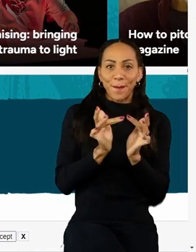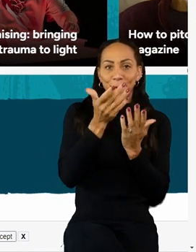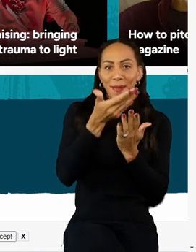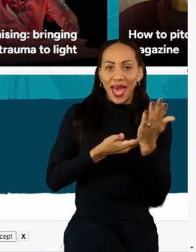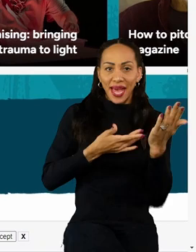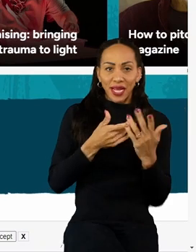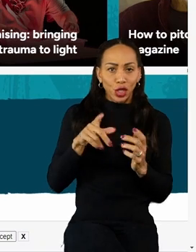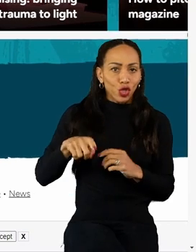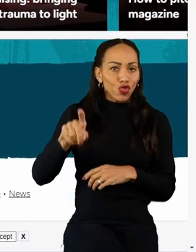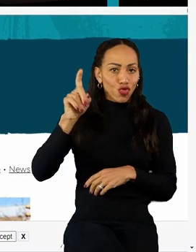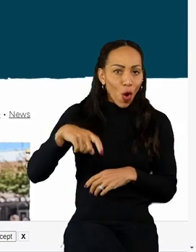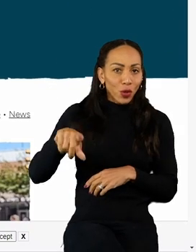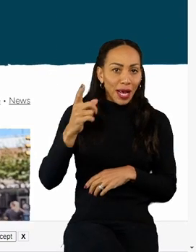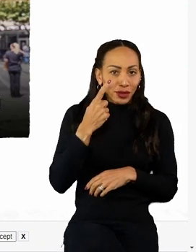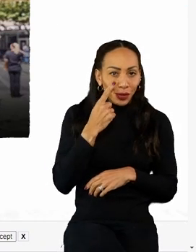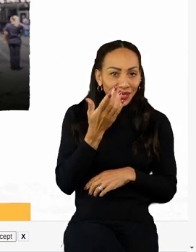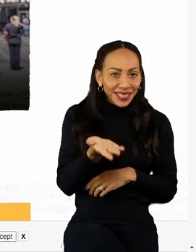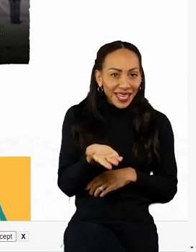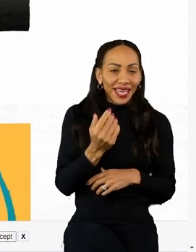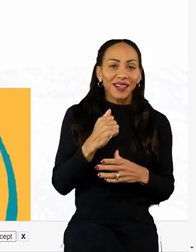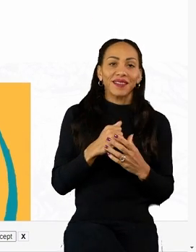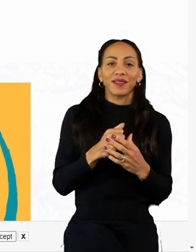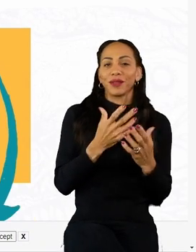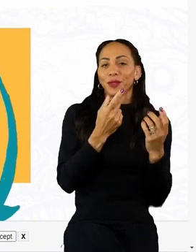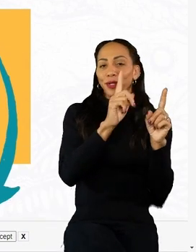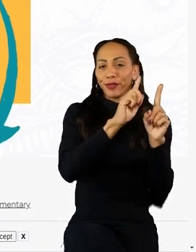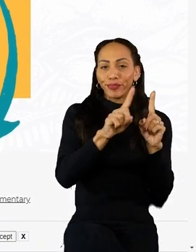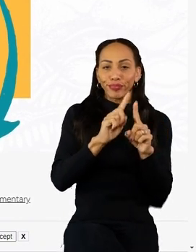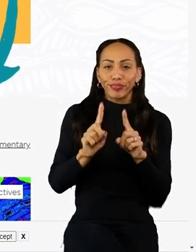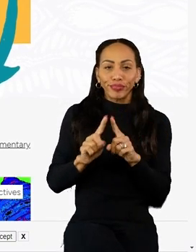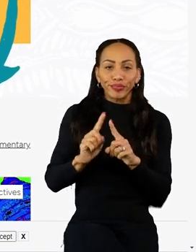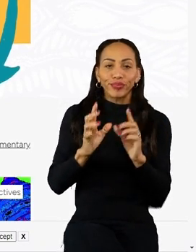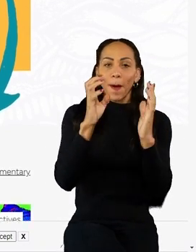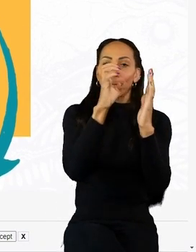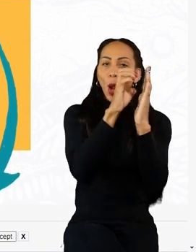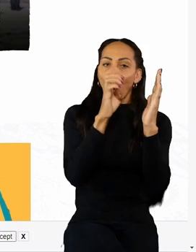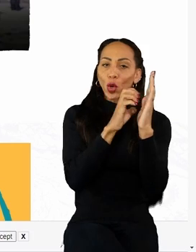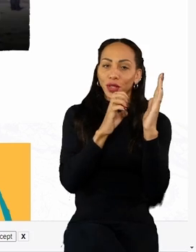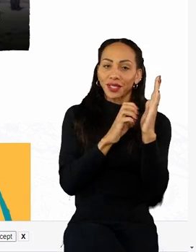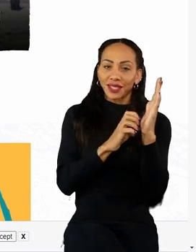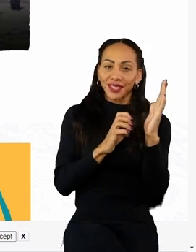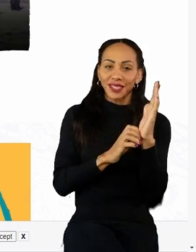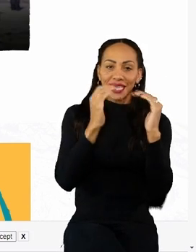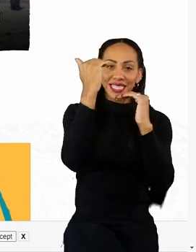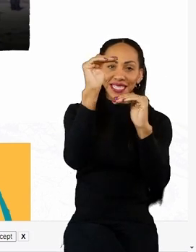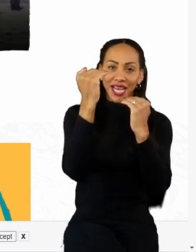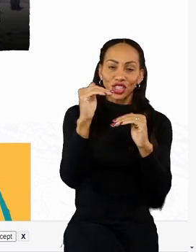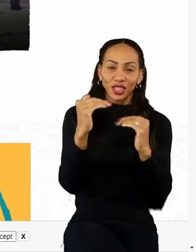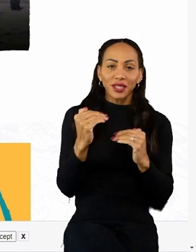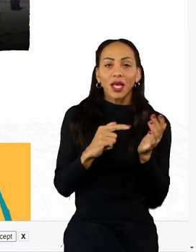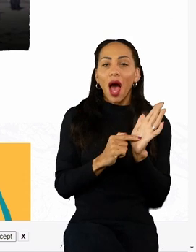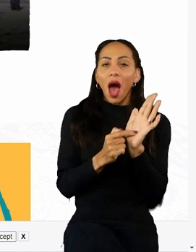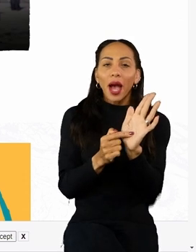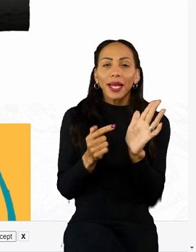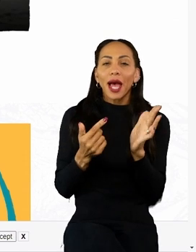our homepage. Do you want to give it a little scroll down so you can get a flavour of what's in there? We've got sort of various different